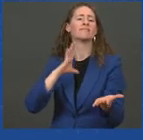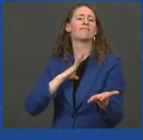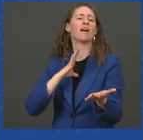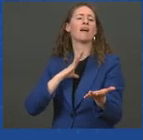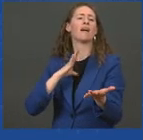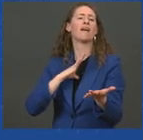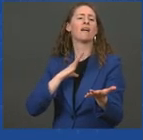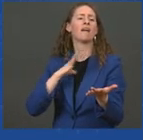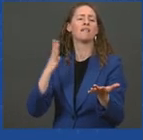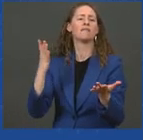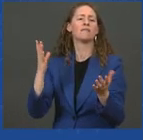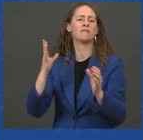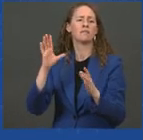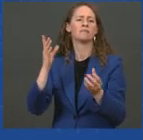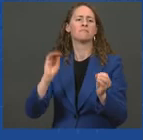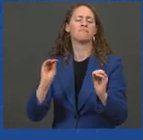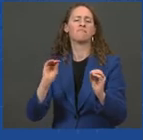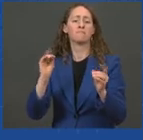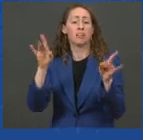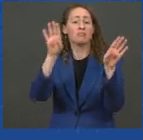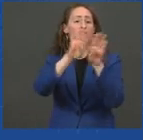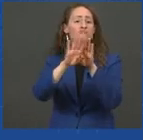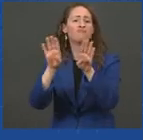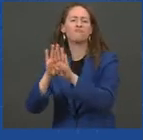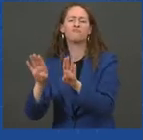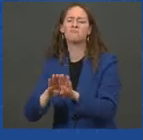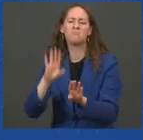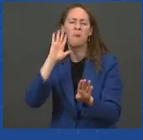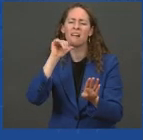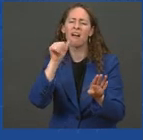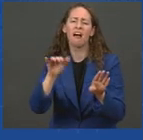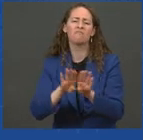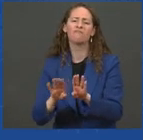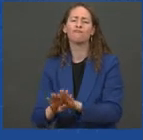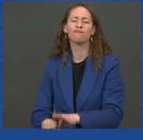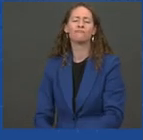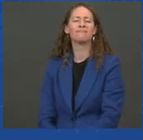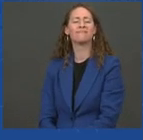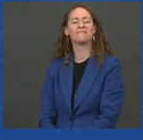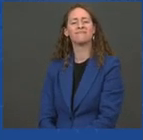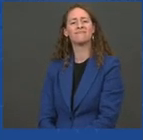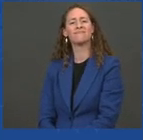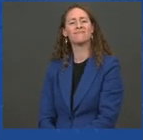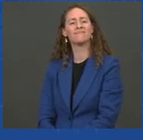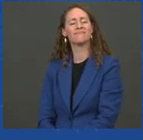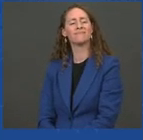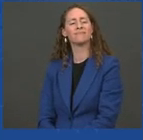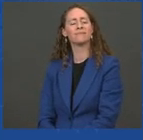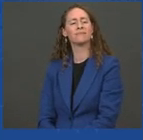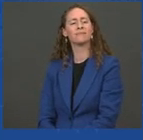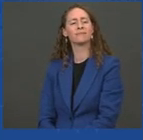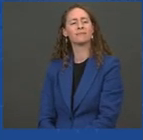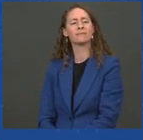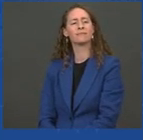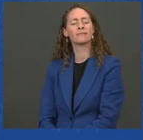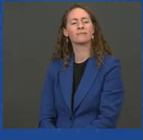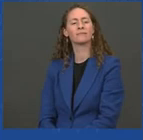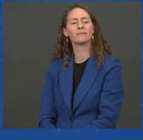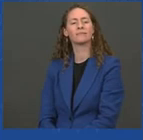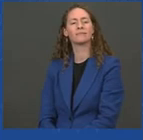that question, we've got the Christmas period coming up, huge amount of travel. Would you give any thought to